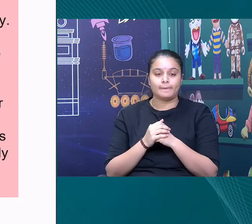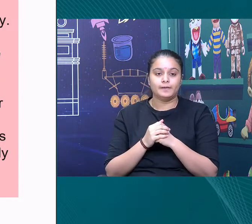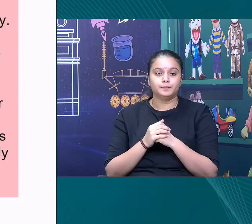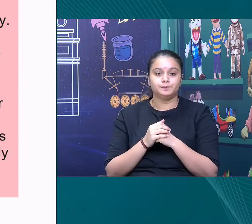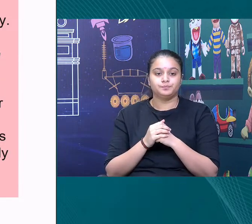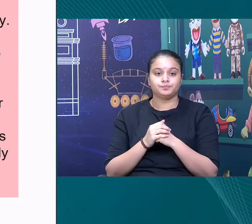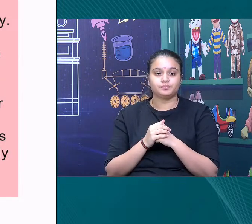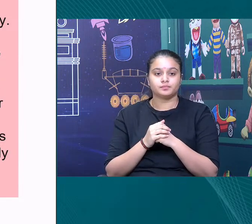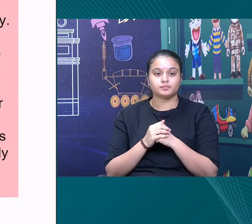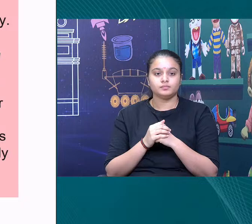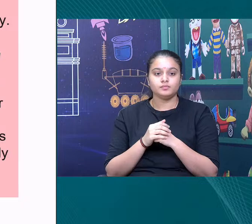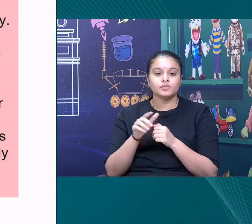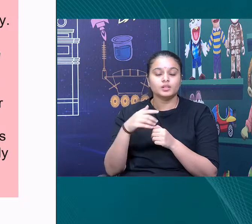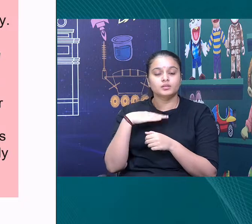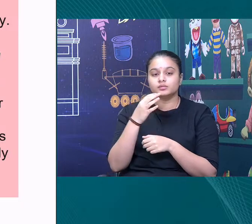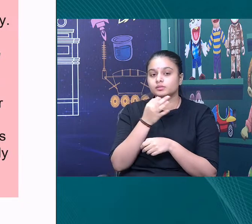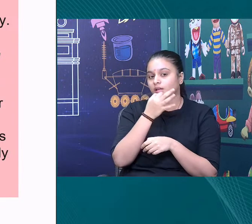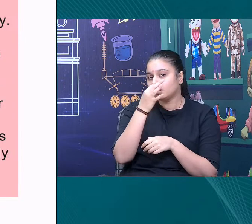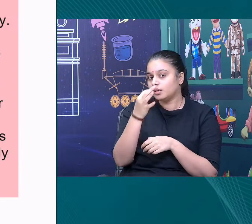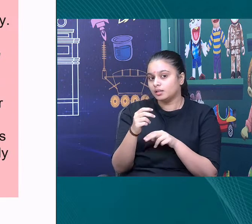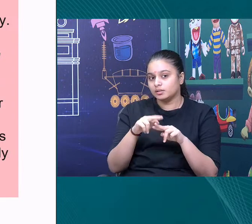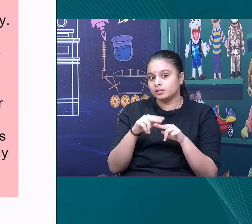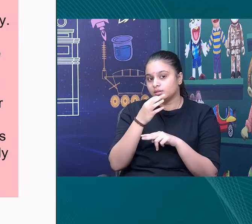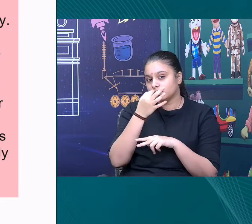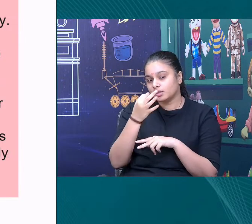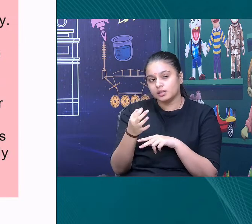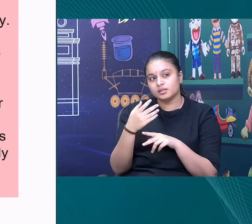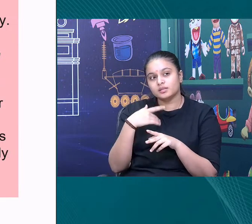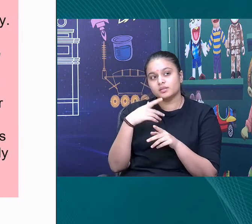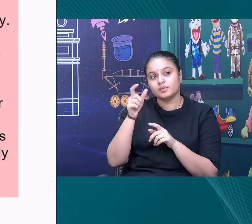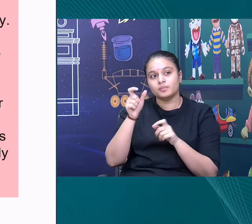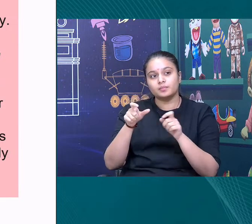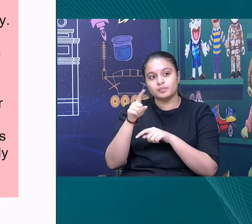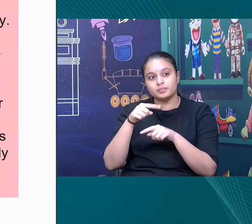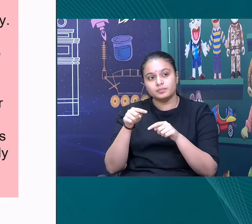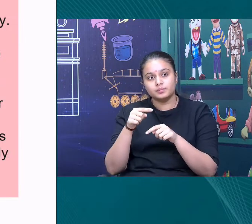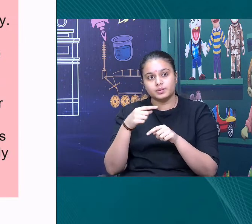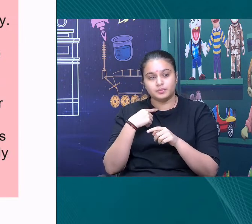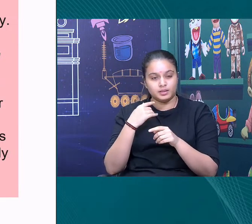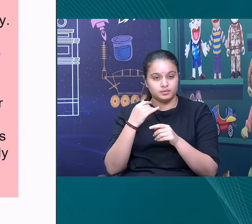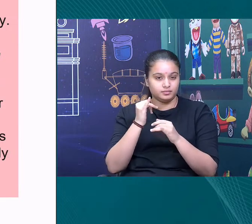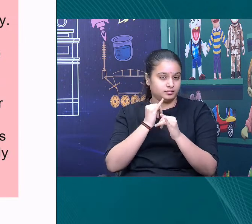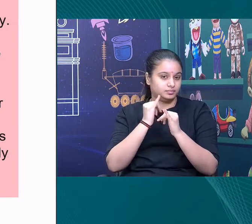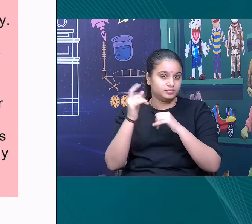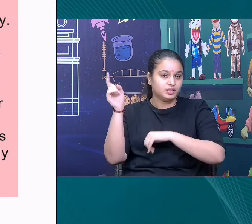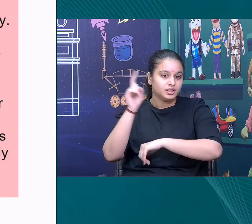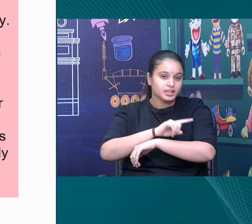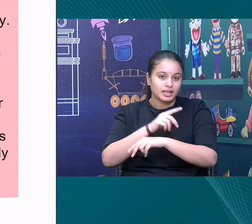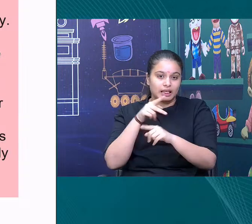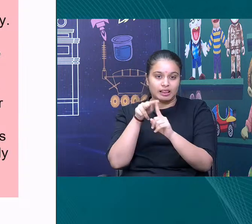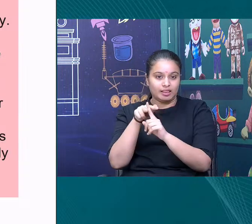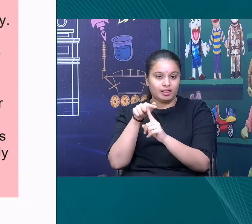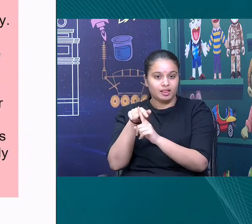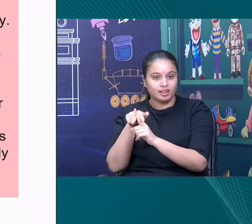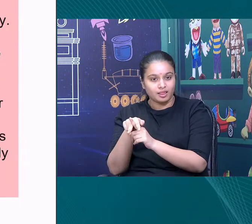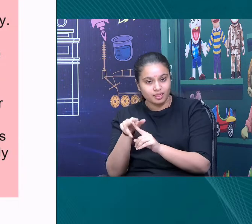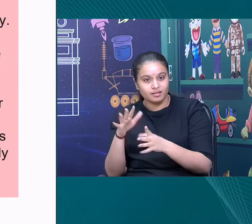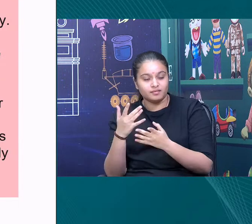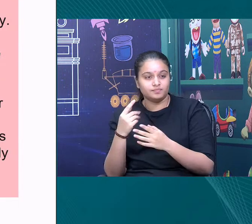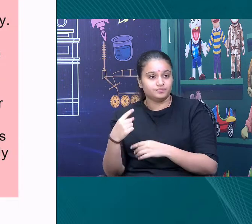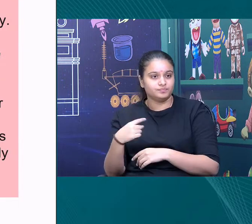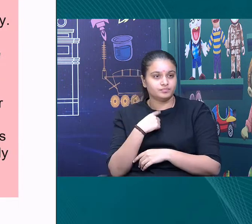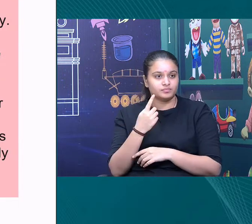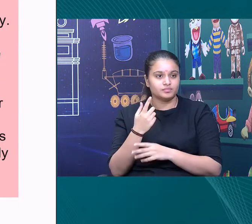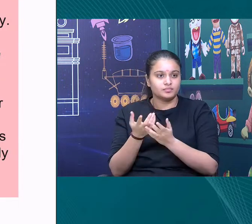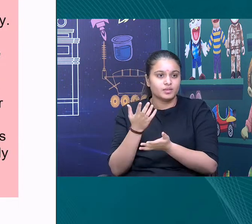So the author then asked him, did it annoy him when people like the author interrupted his day? So Firdaus actually pointed towards himself,